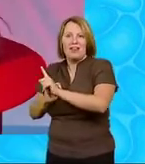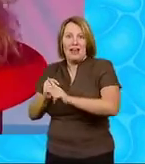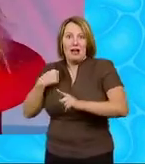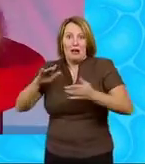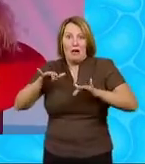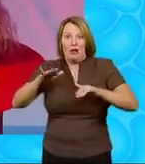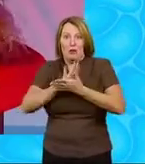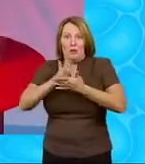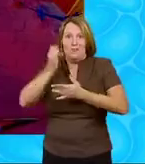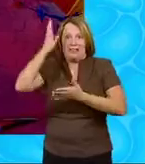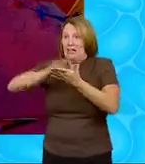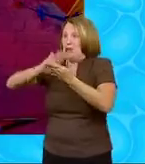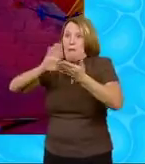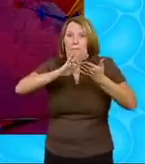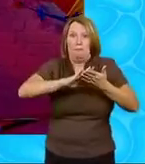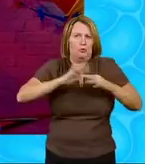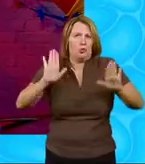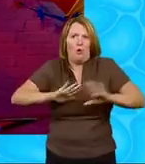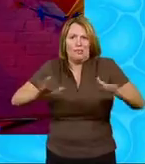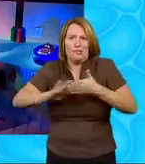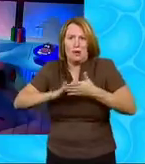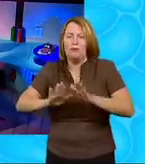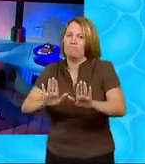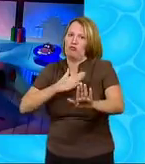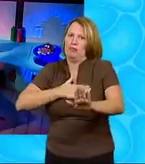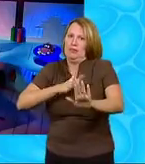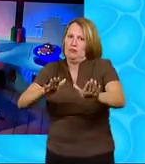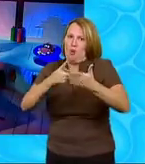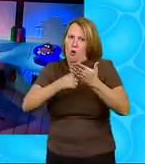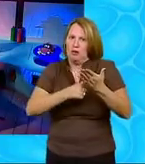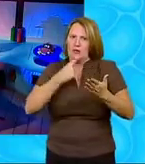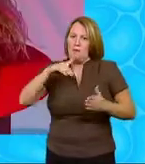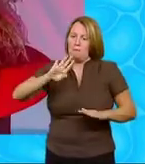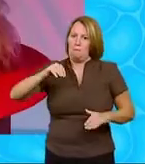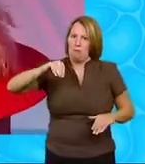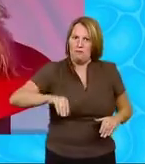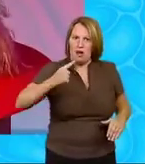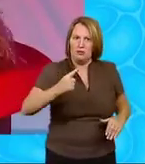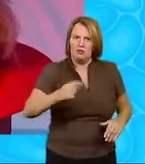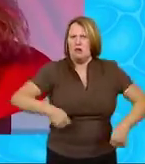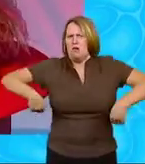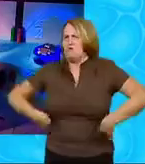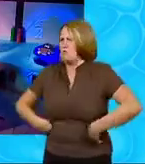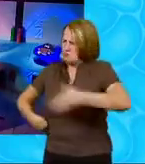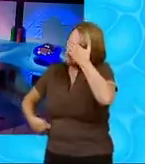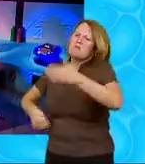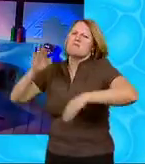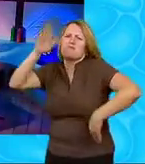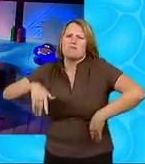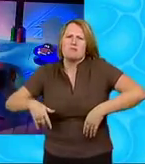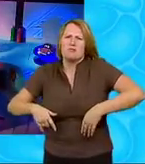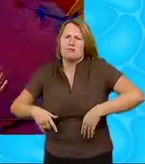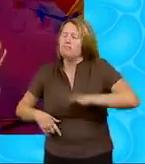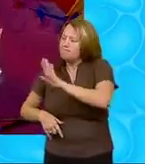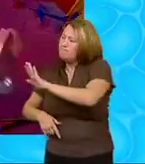forget to tidy up. Oh, but no, Dibdab, I'm really sorry. The rules say that you've got to buzz first and you didn't buzz. I'm going to hand it back to Scribble. Chris. I'm